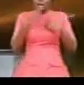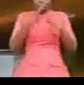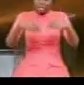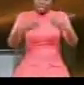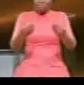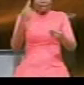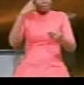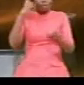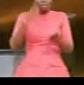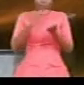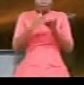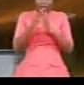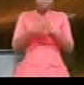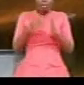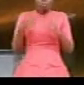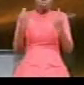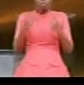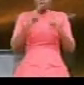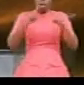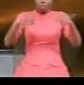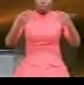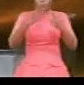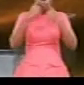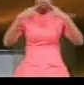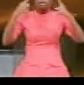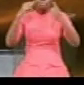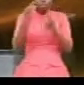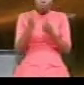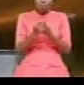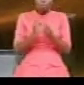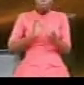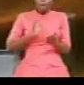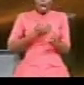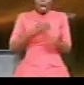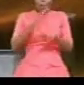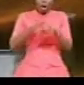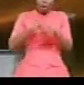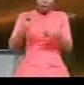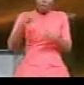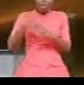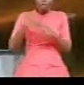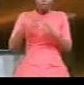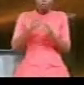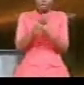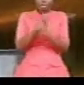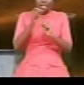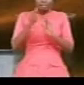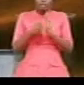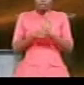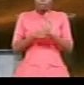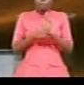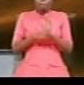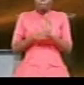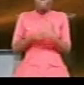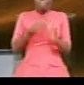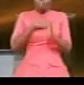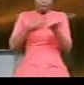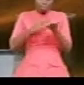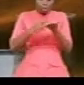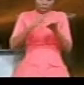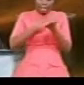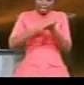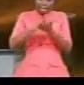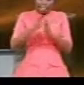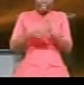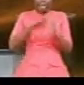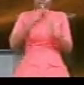for the remission of sin. Go proclaim the word. Our call into salvation and holiness